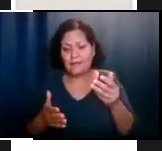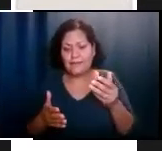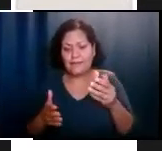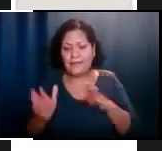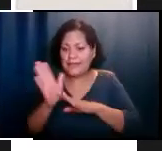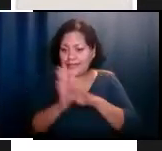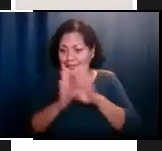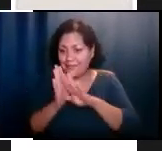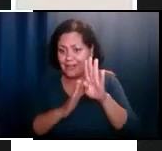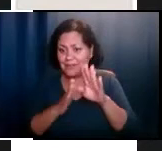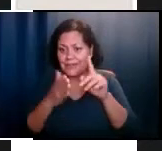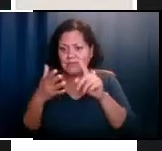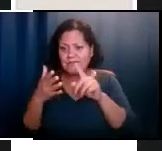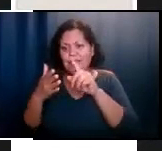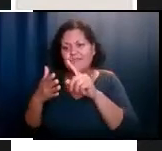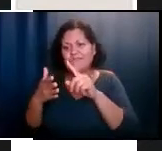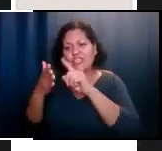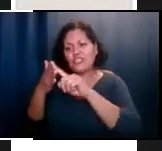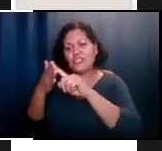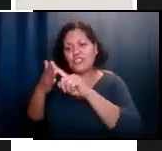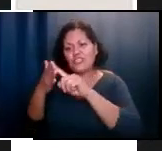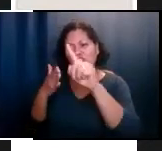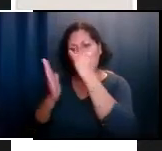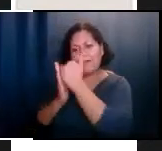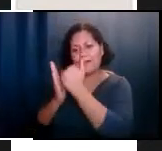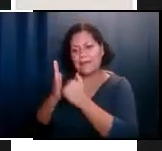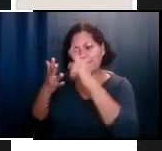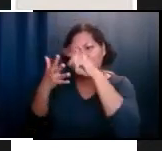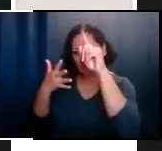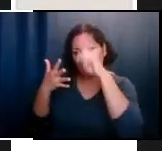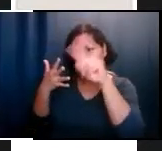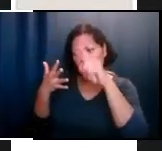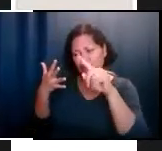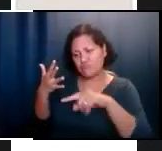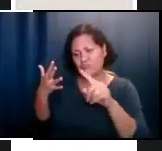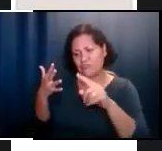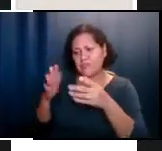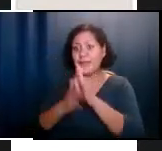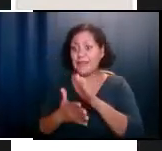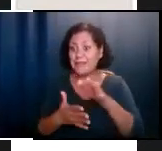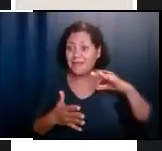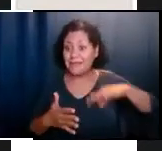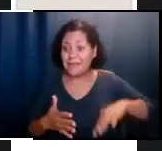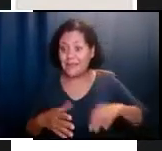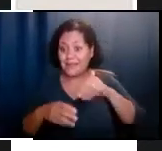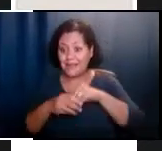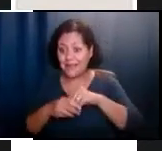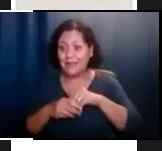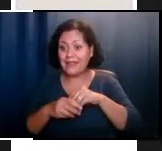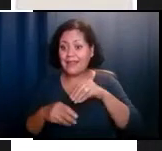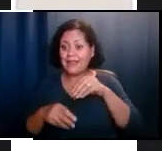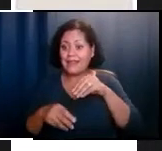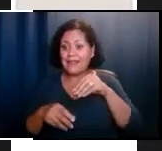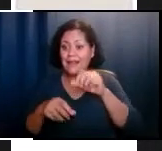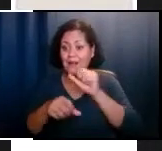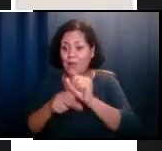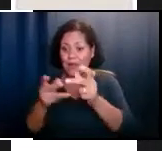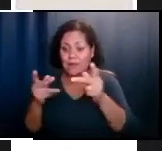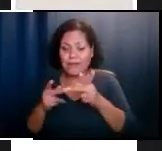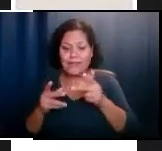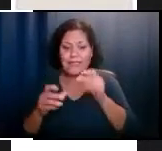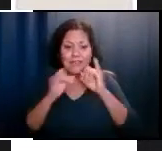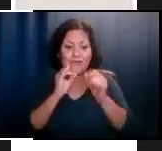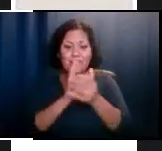developing checklists that become very helpful in the workplace. The interview skills, I think, is one of